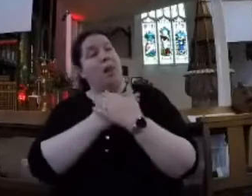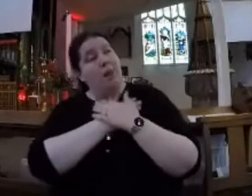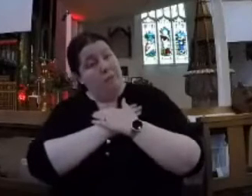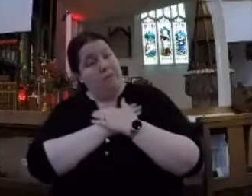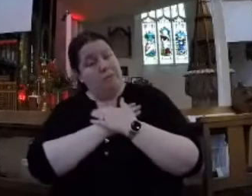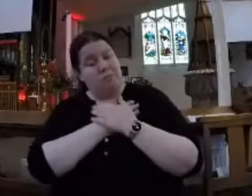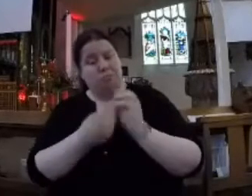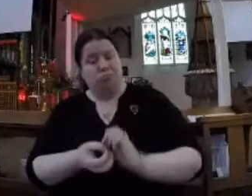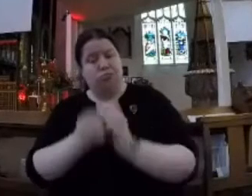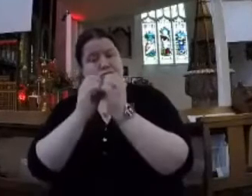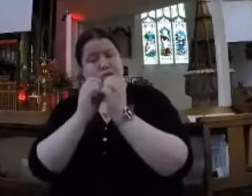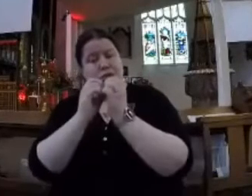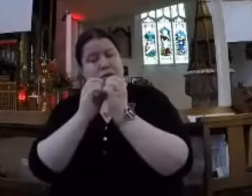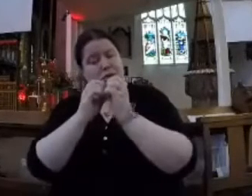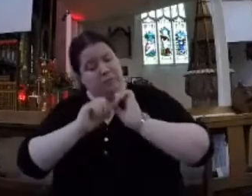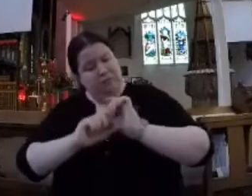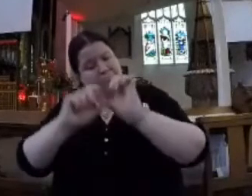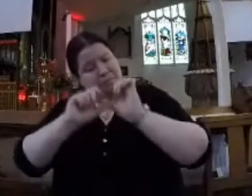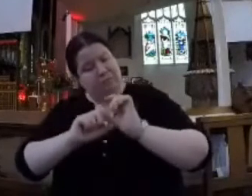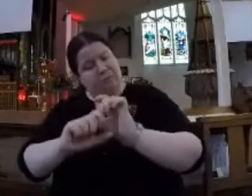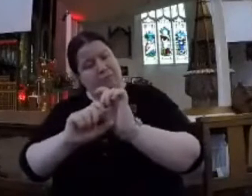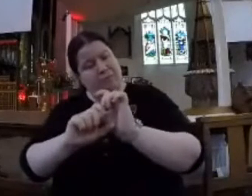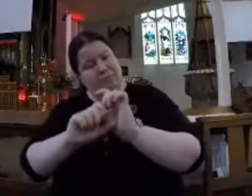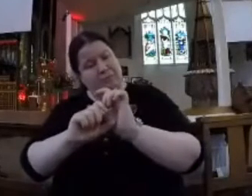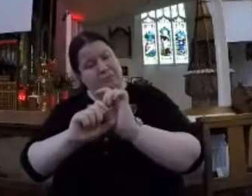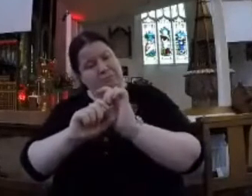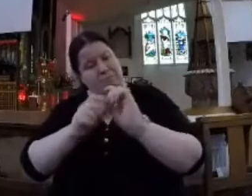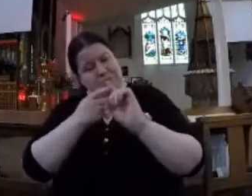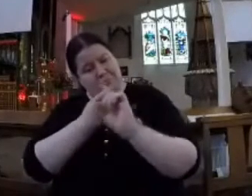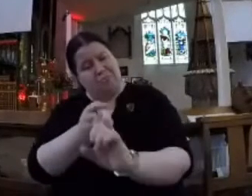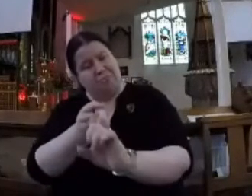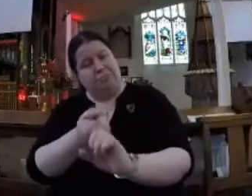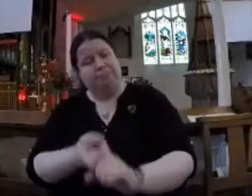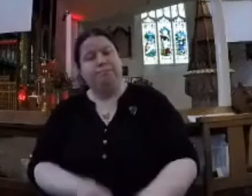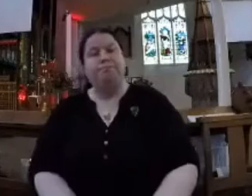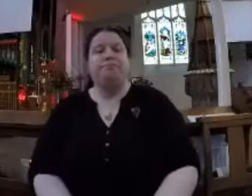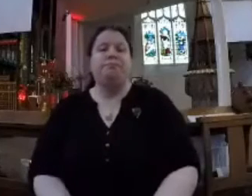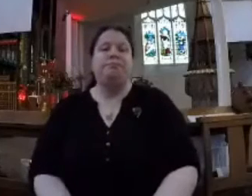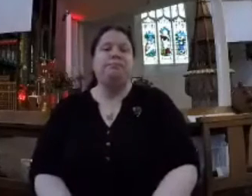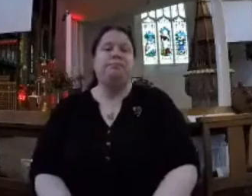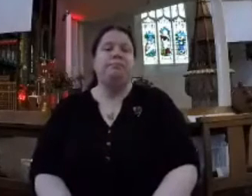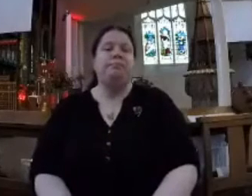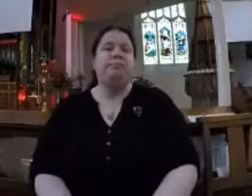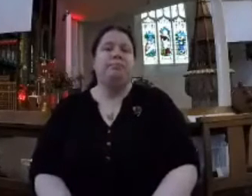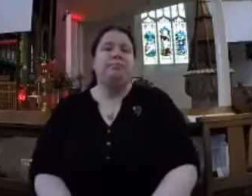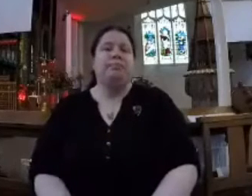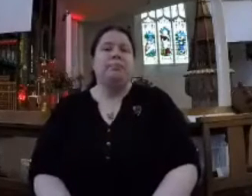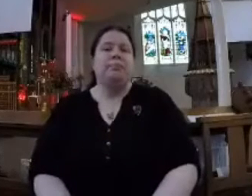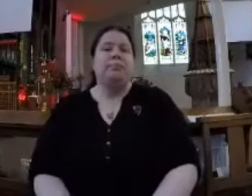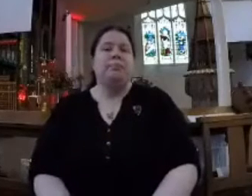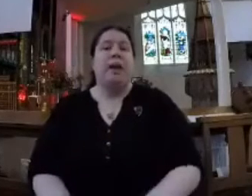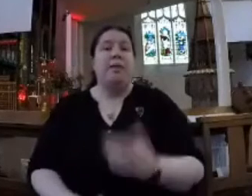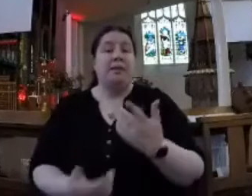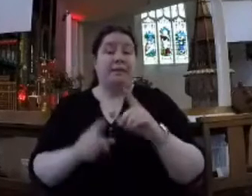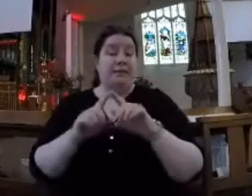it produces lasting fruit, as the John 15 passage said. And you see, that's the difference between a